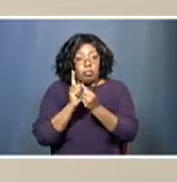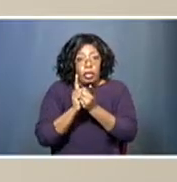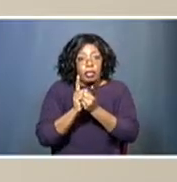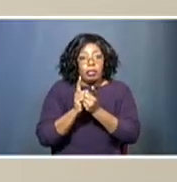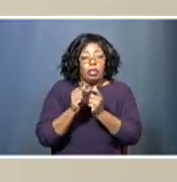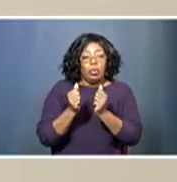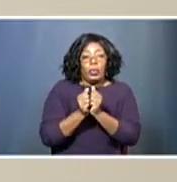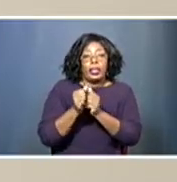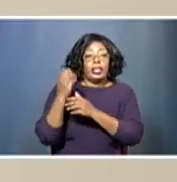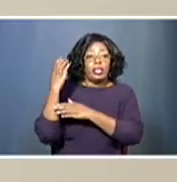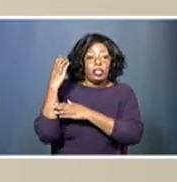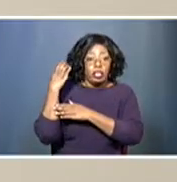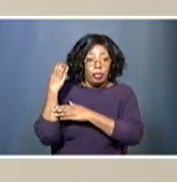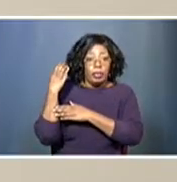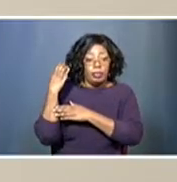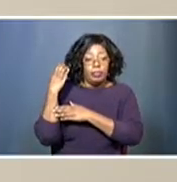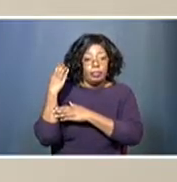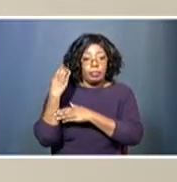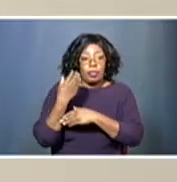the